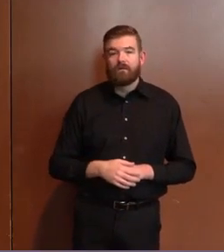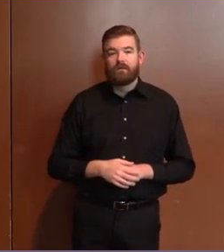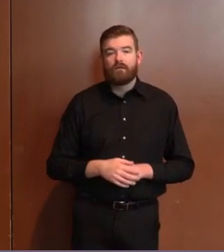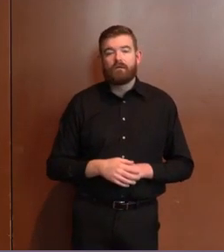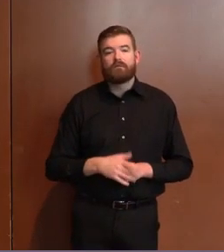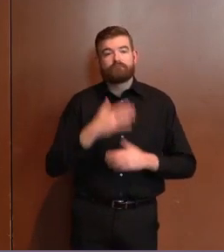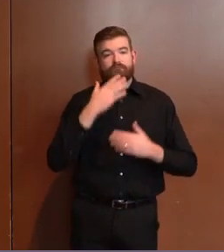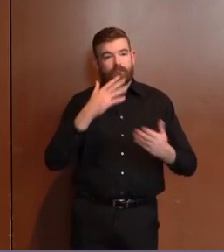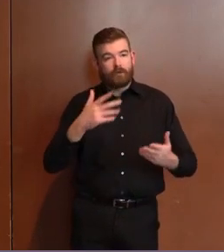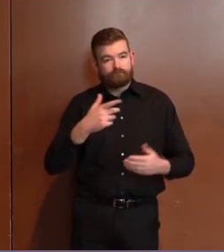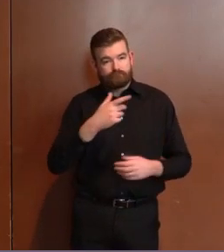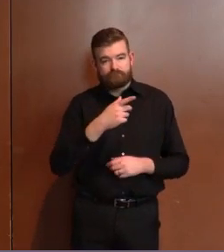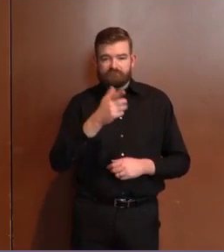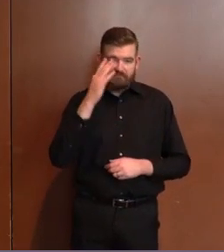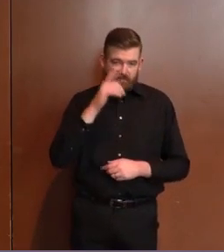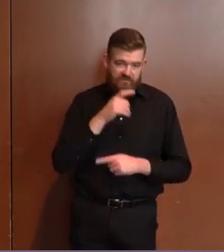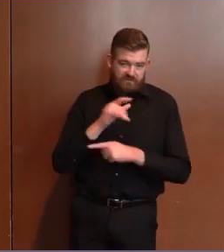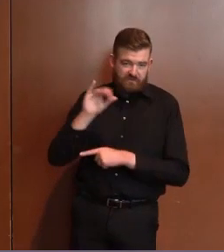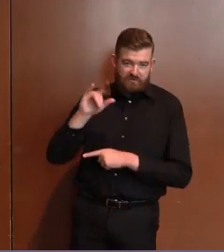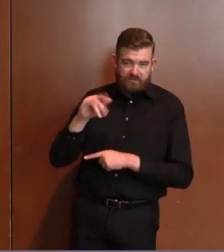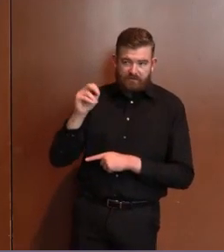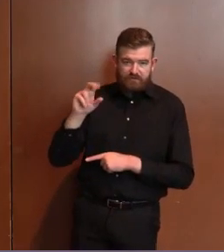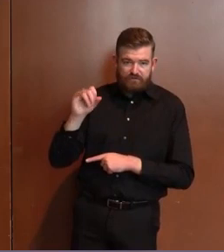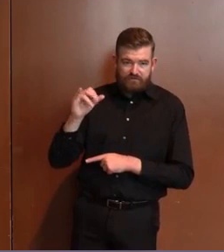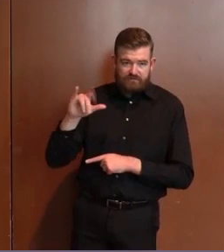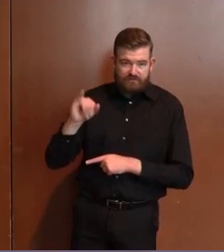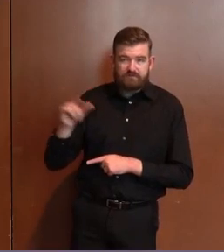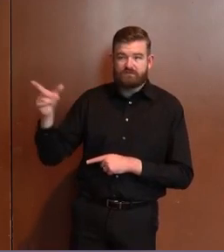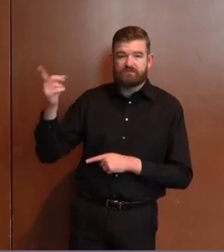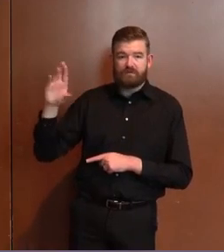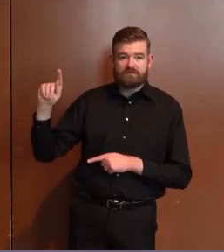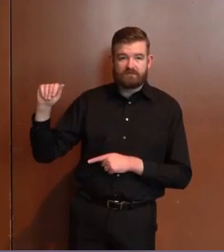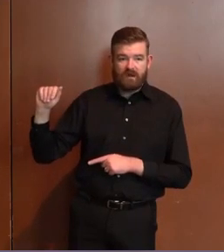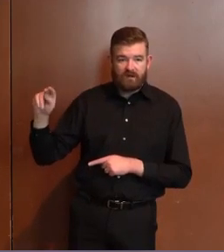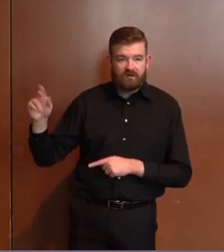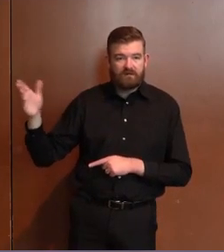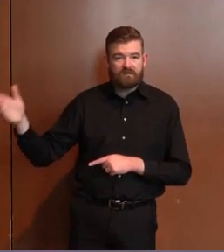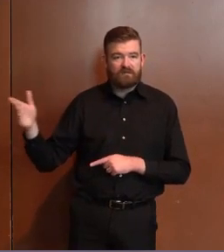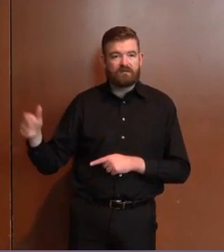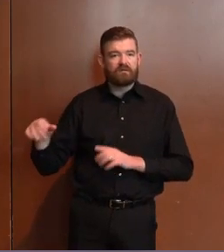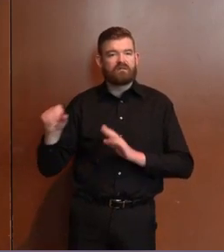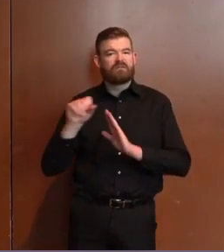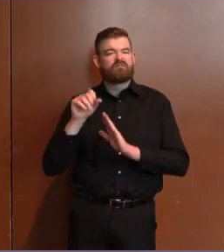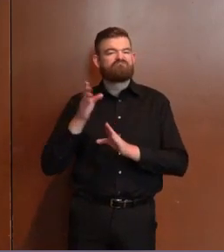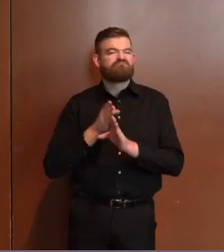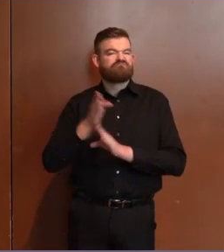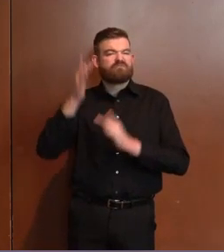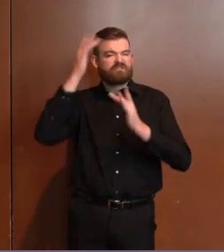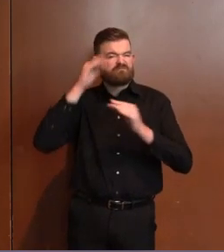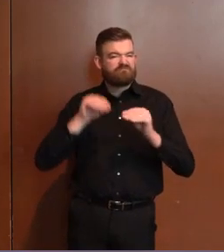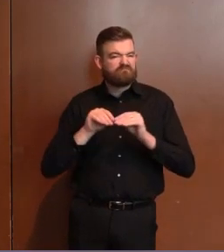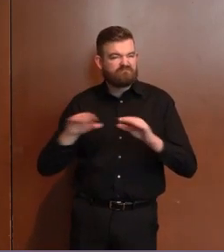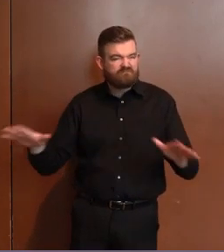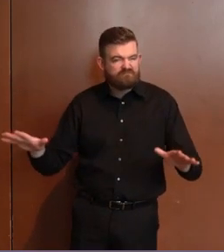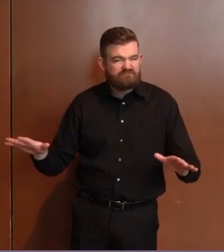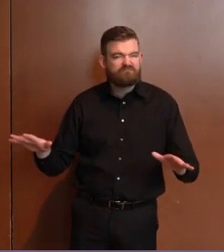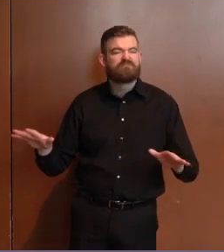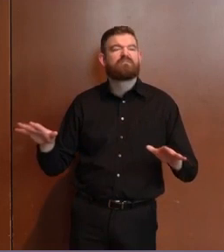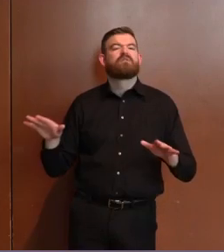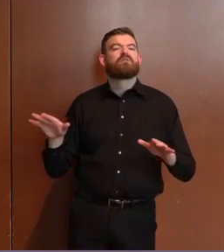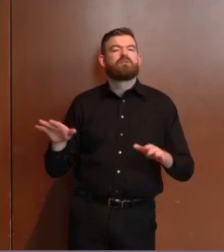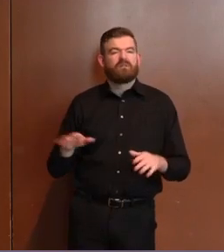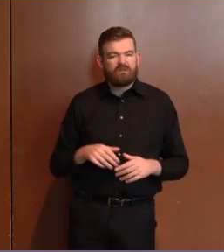no introduction, Judy Persichelli to my right, Dr. Christina Tan, State's epidemiologist to her right. Thank you both and all of your teams. Extraordinary